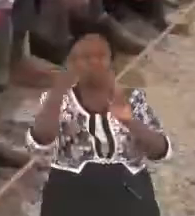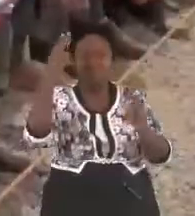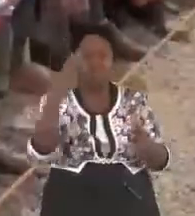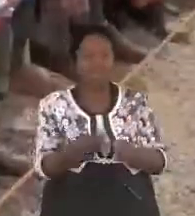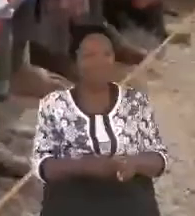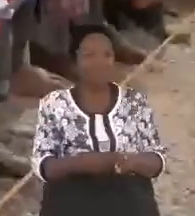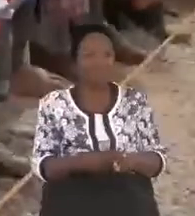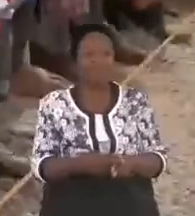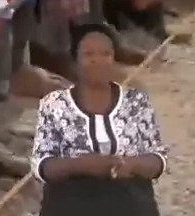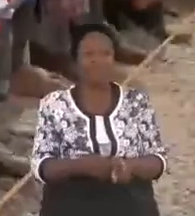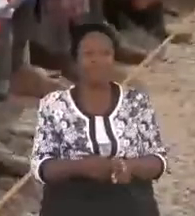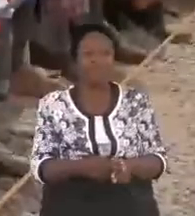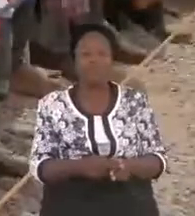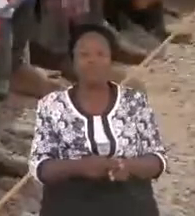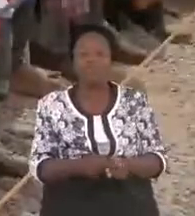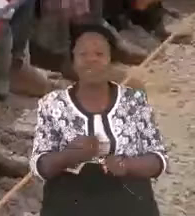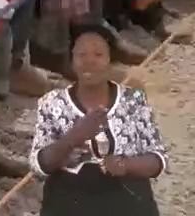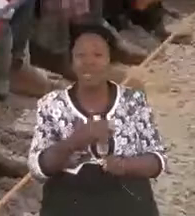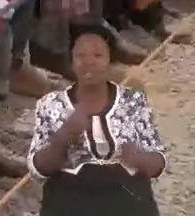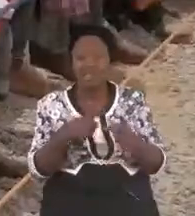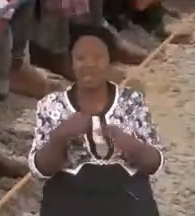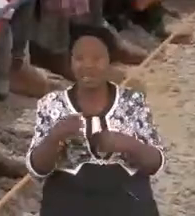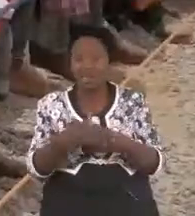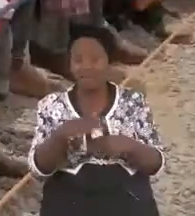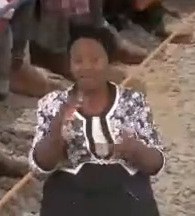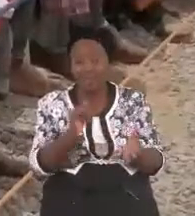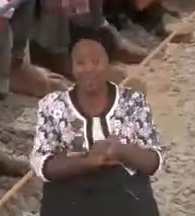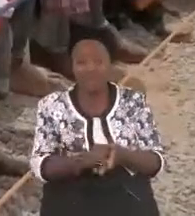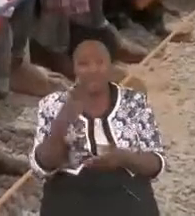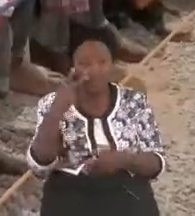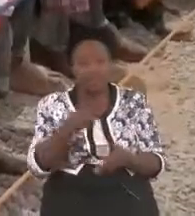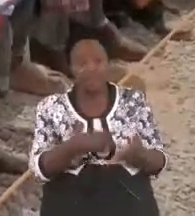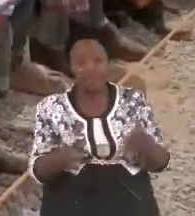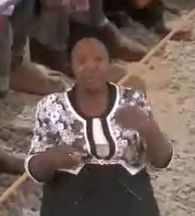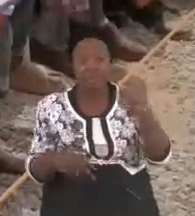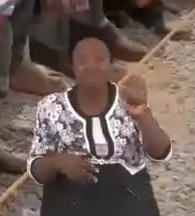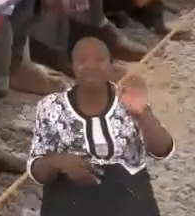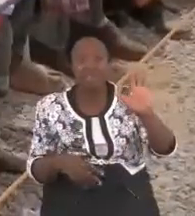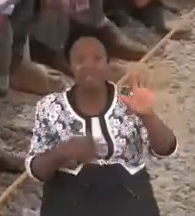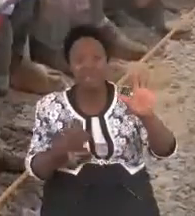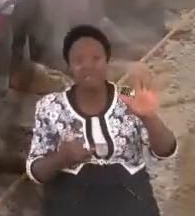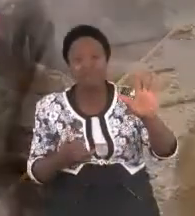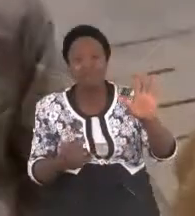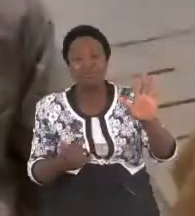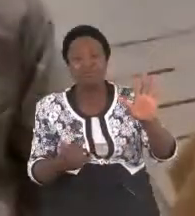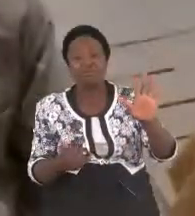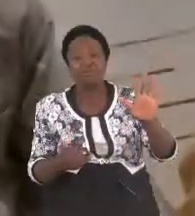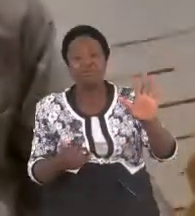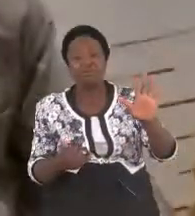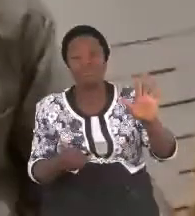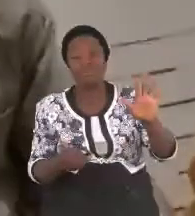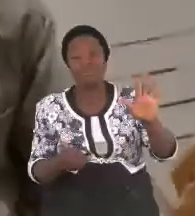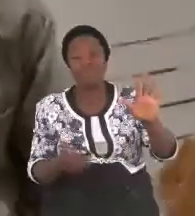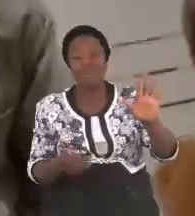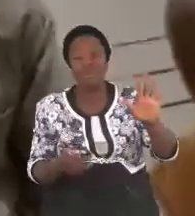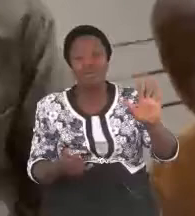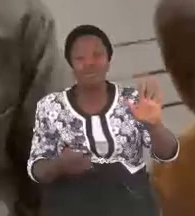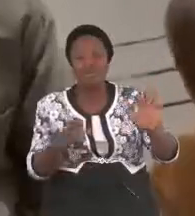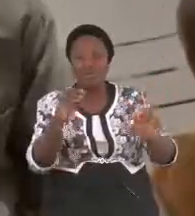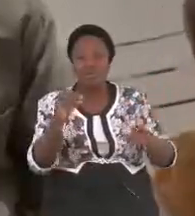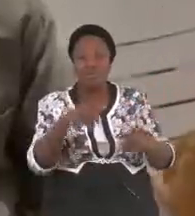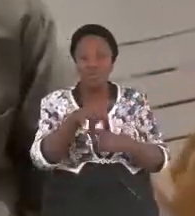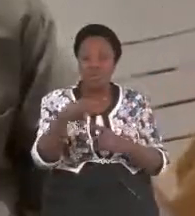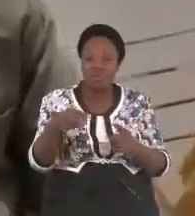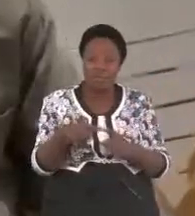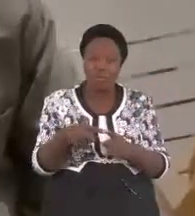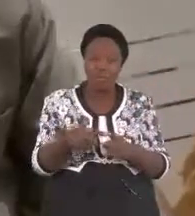name. And then after that, look at verse 15 now, and verse 15. So when they